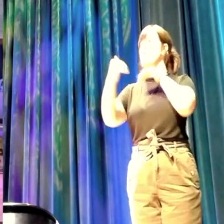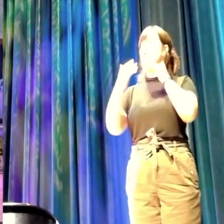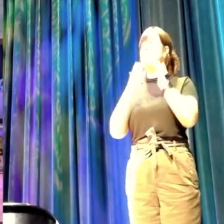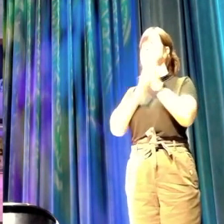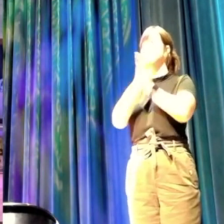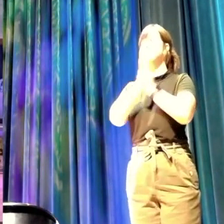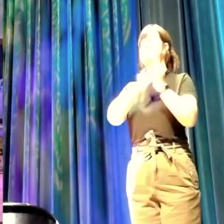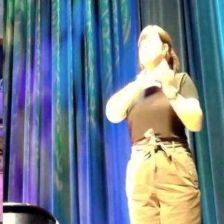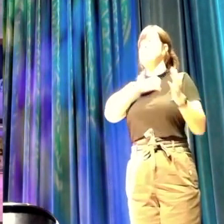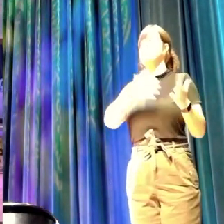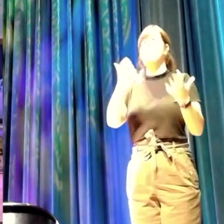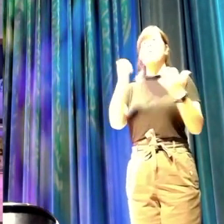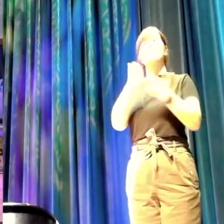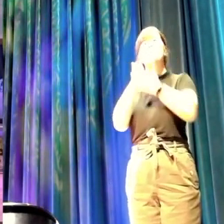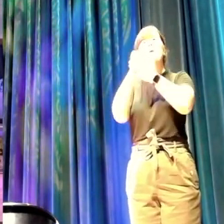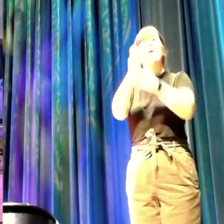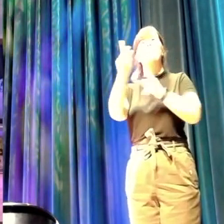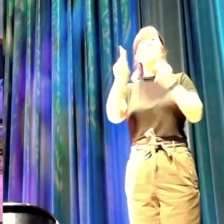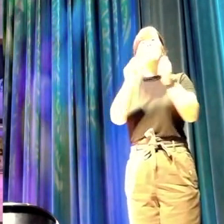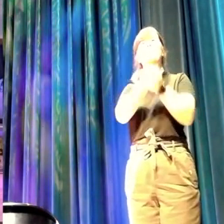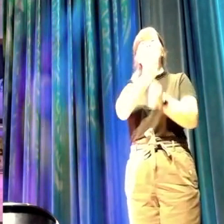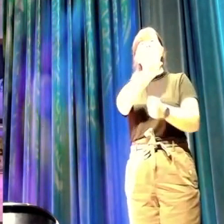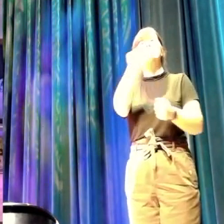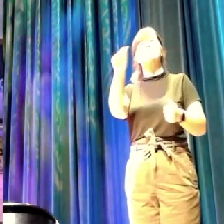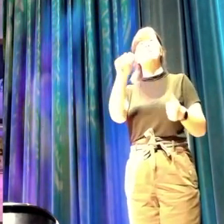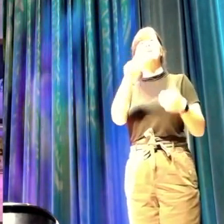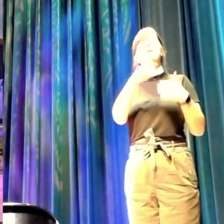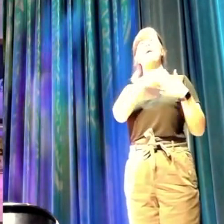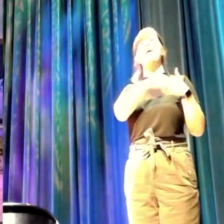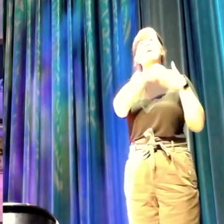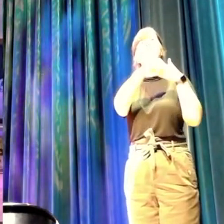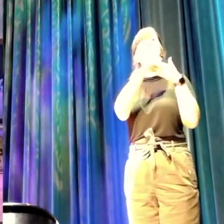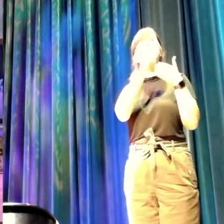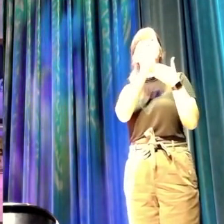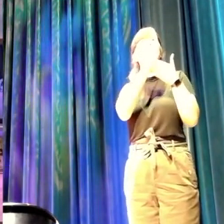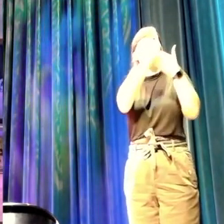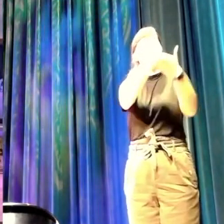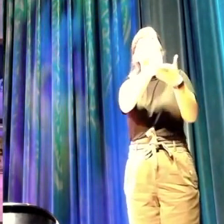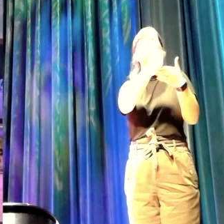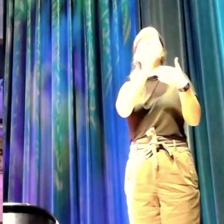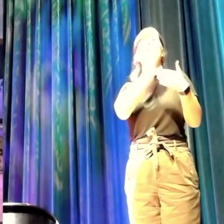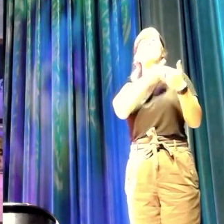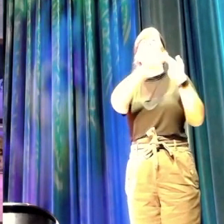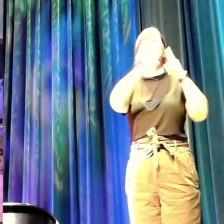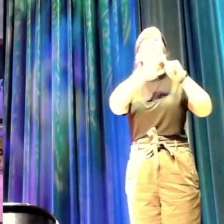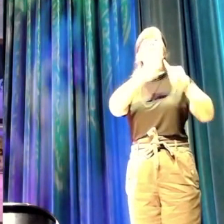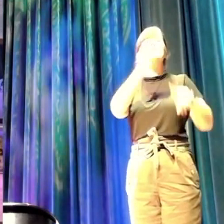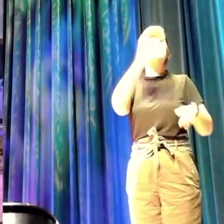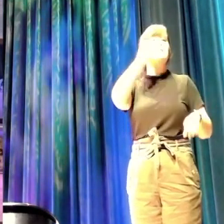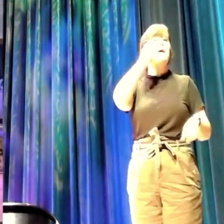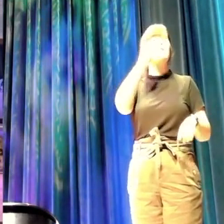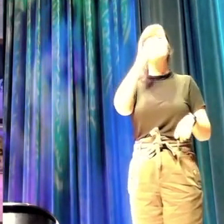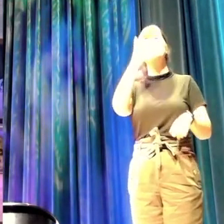instill those abilities that lead to our friends who are blind or visually impaired